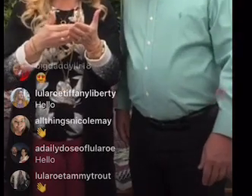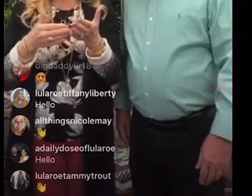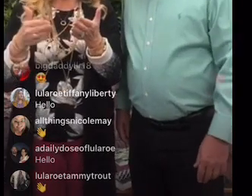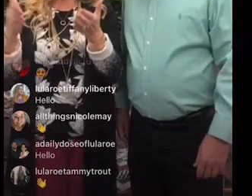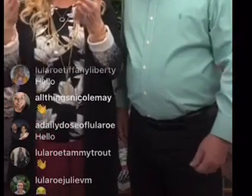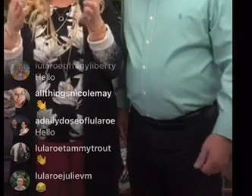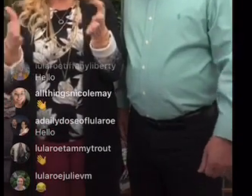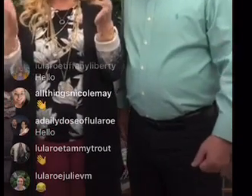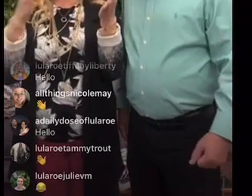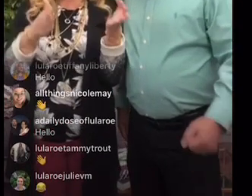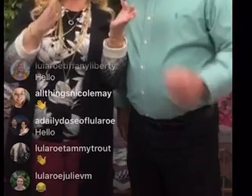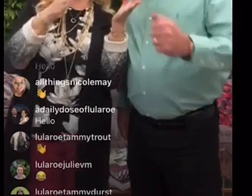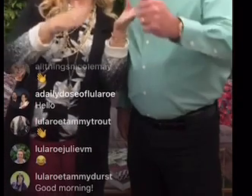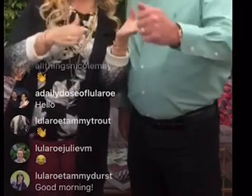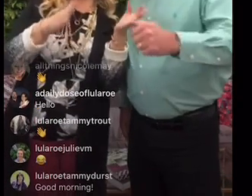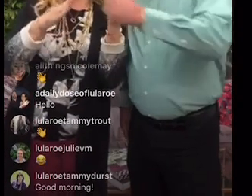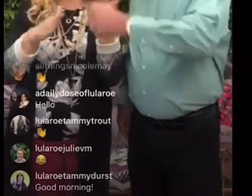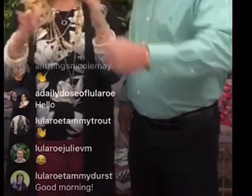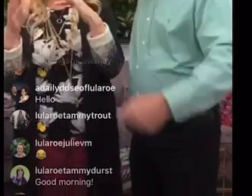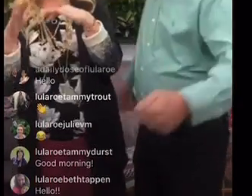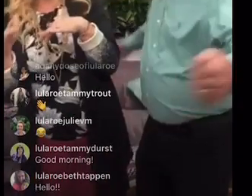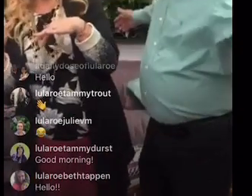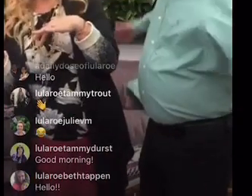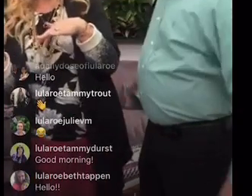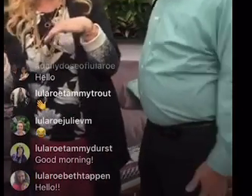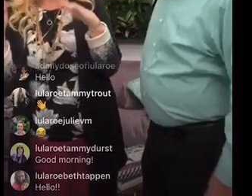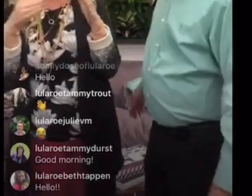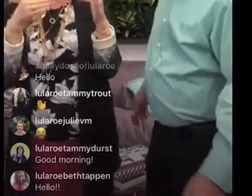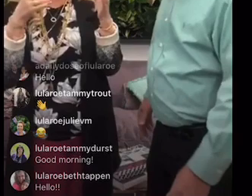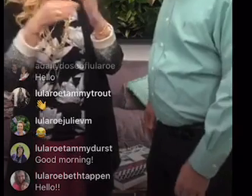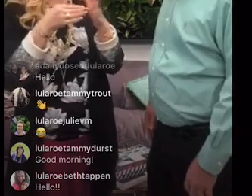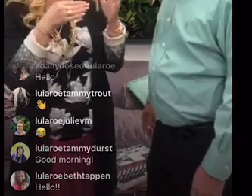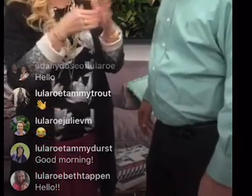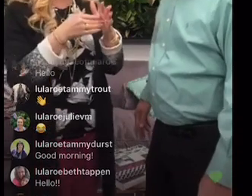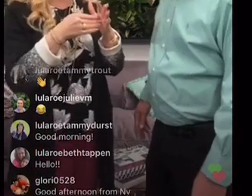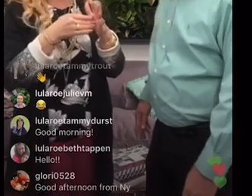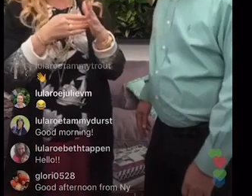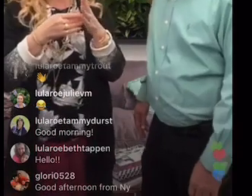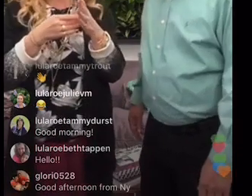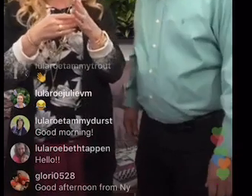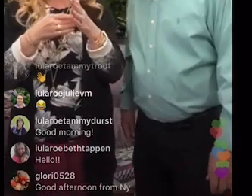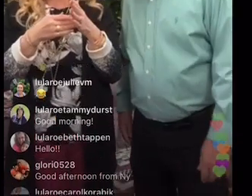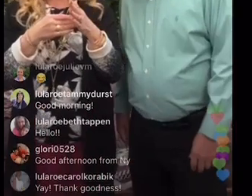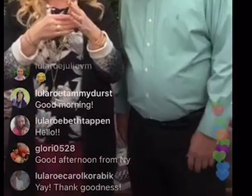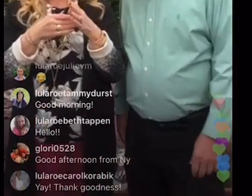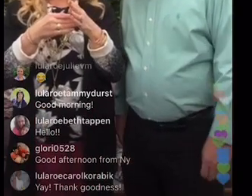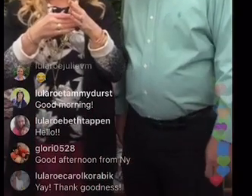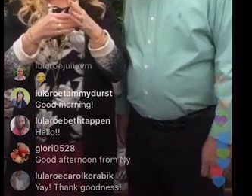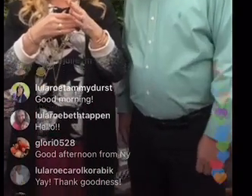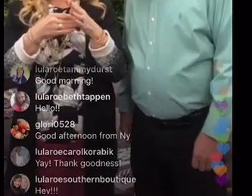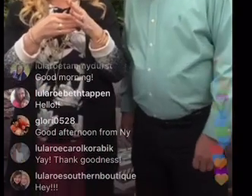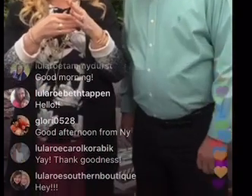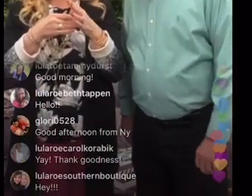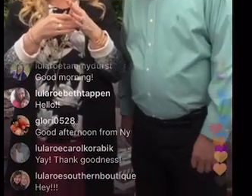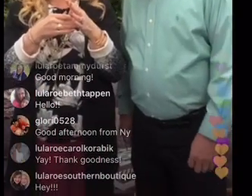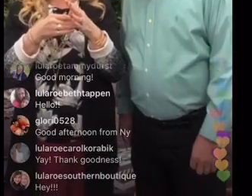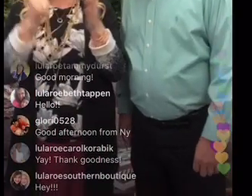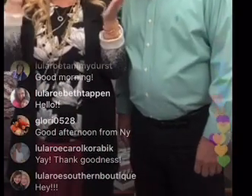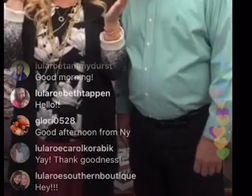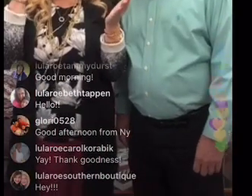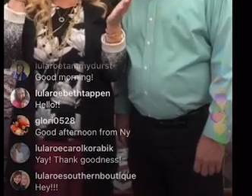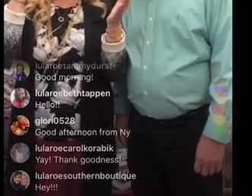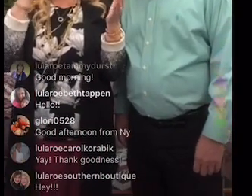I don't know what's good about it, because we're on. We're here, and we're present. Friday. We got up, we got dressed, and we showed up. What's that song, Jordan? Gotta get back on